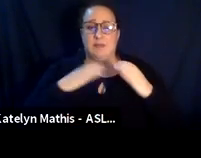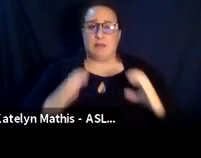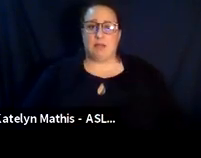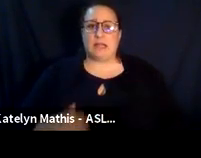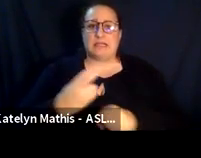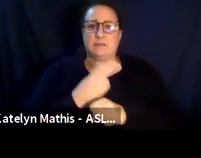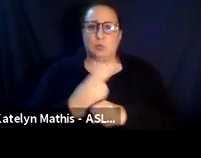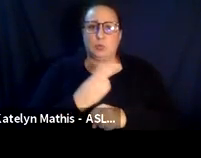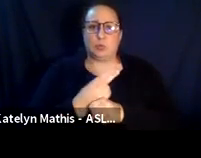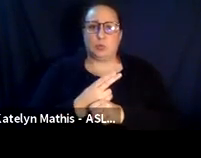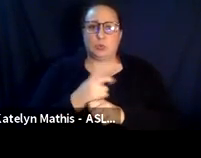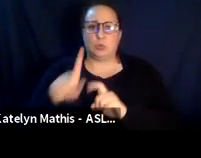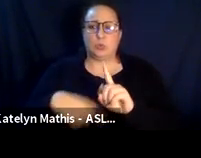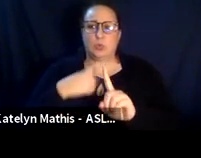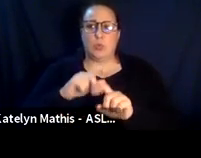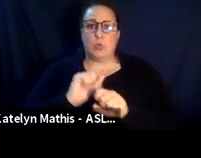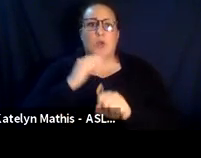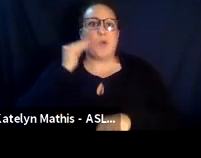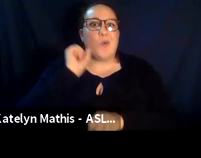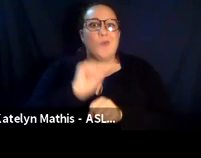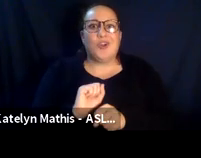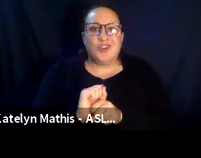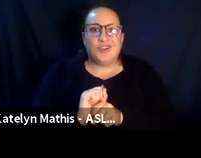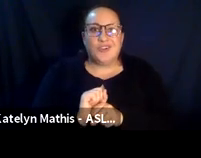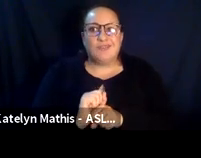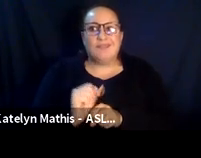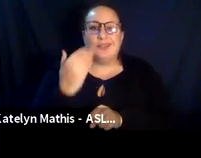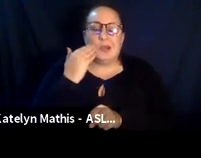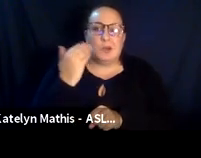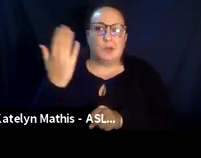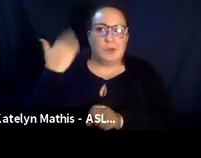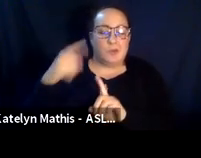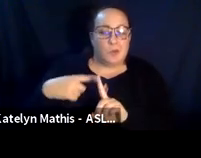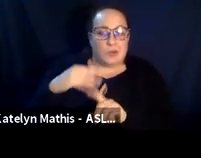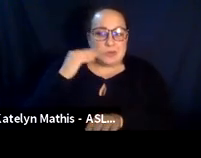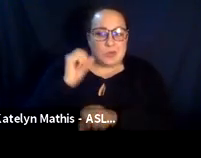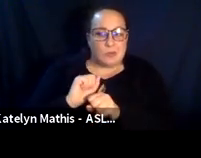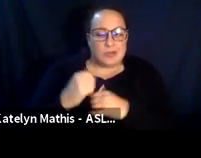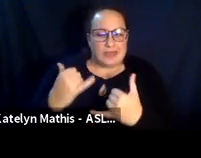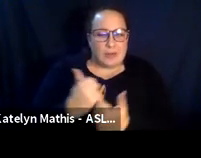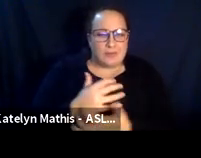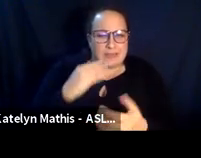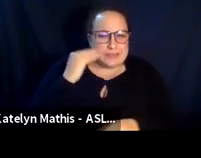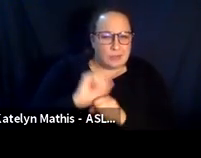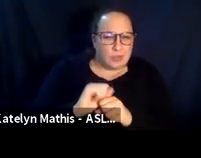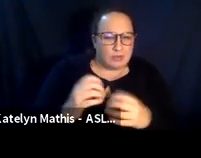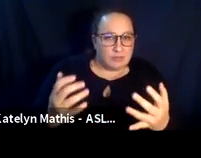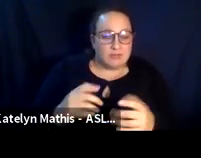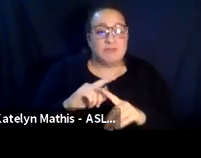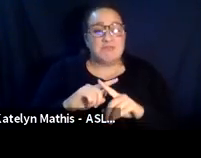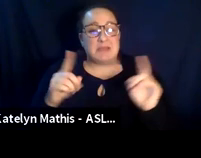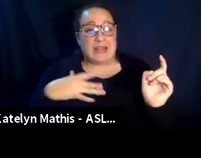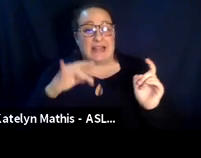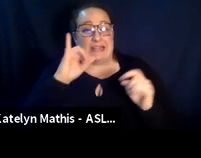really working on homework. In the old days when they had homework, now everything is homework. But I also like this kind of planner,